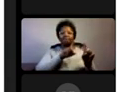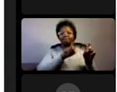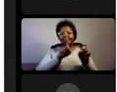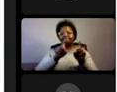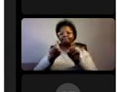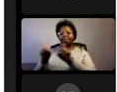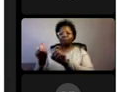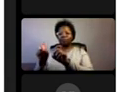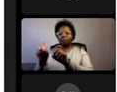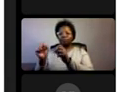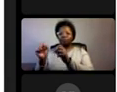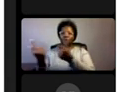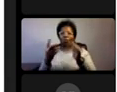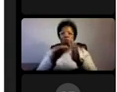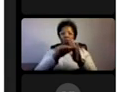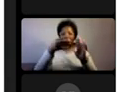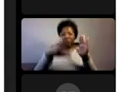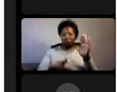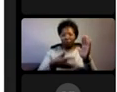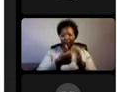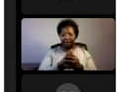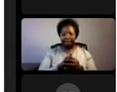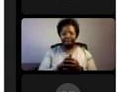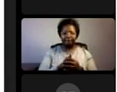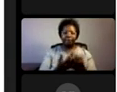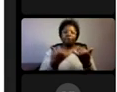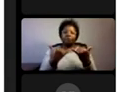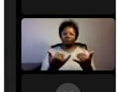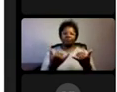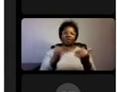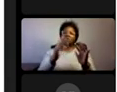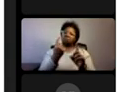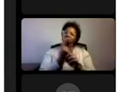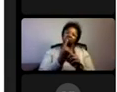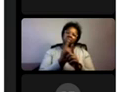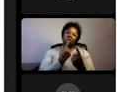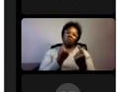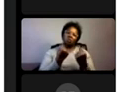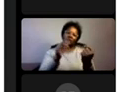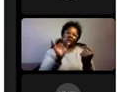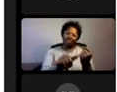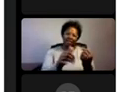among our students, which is done randomly. We also